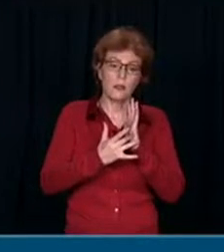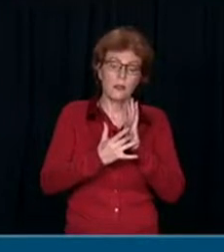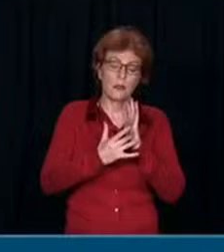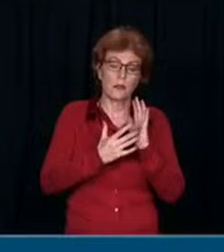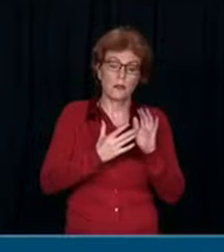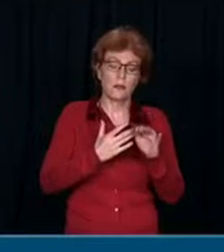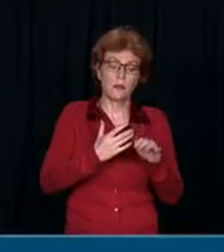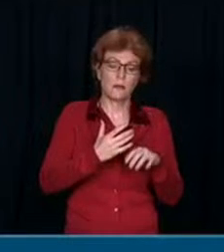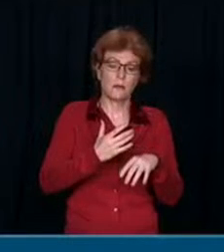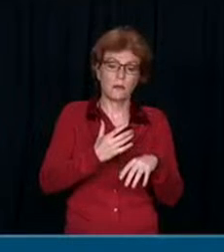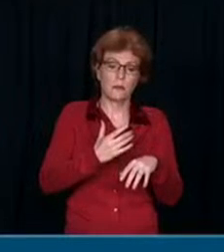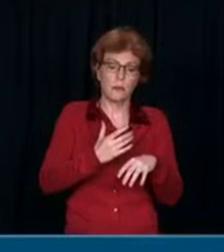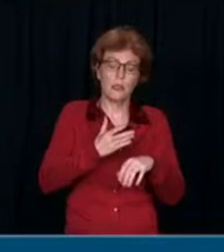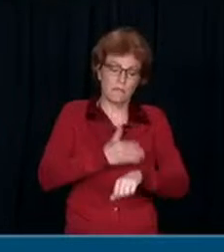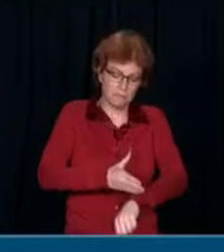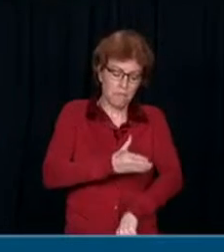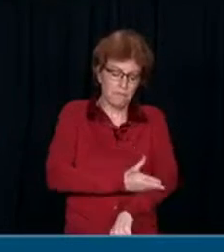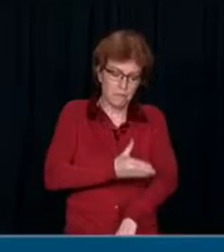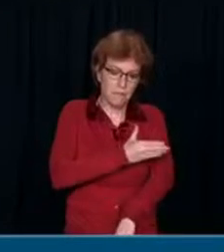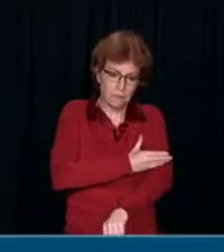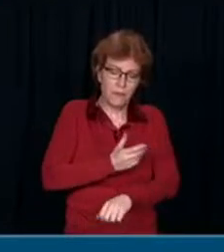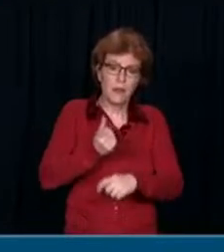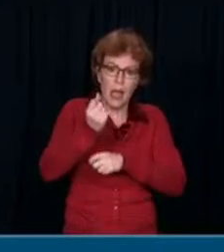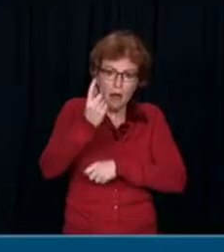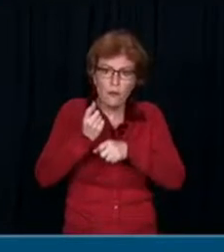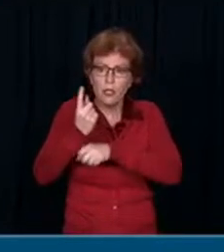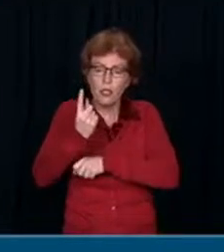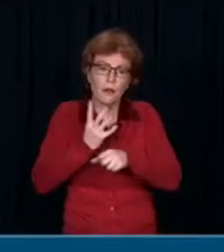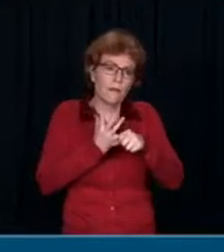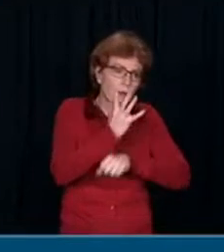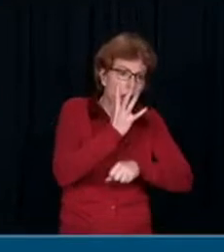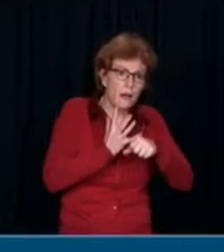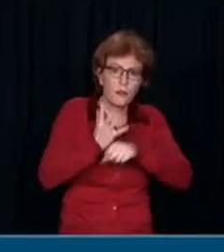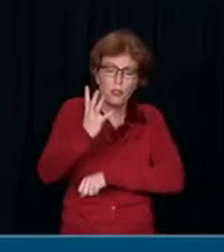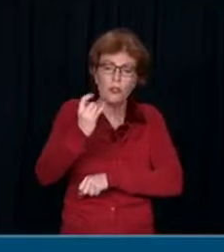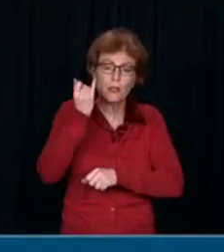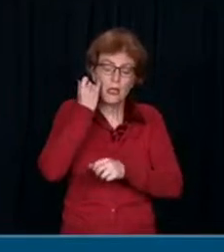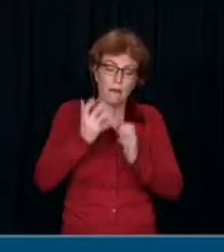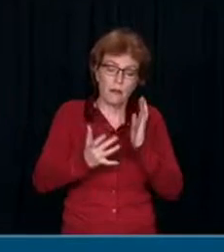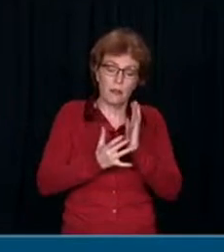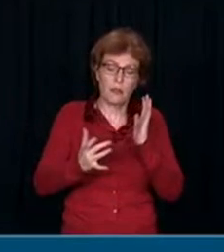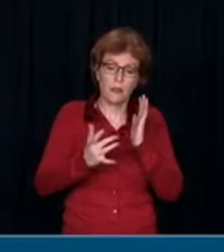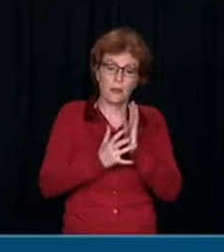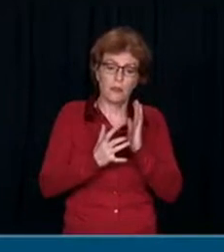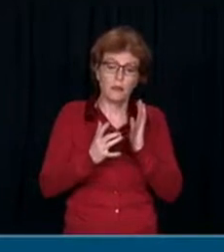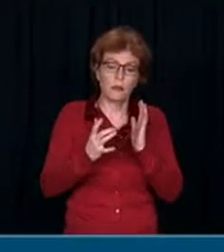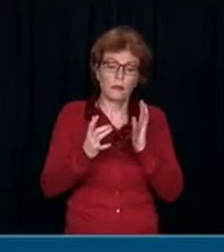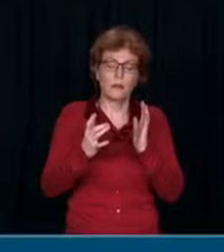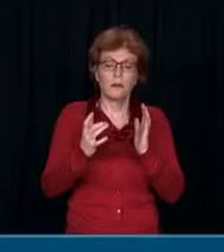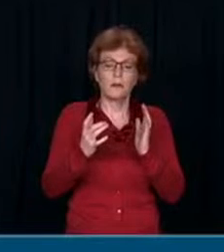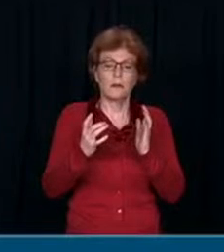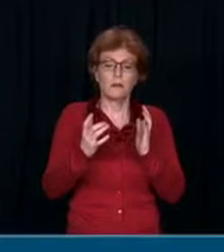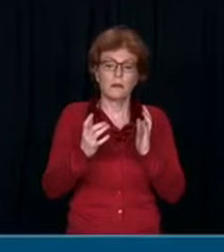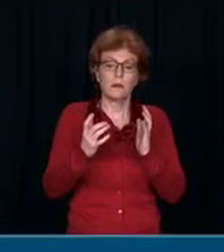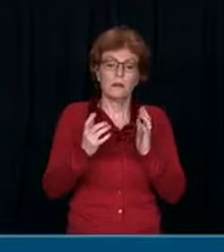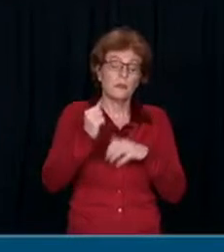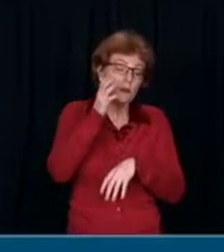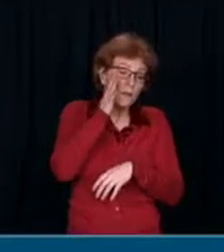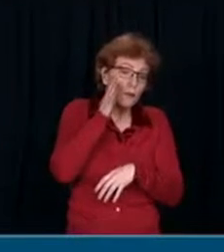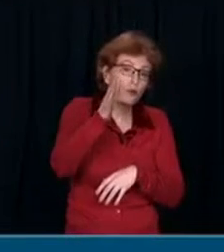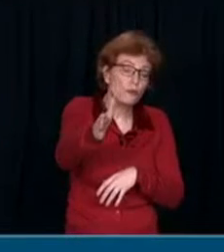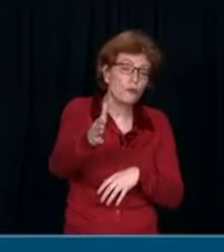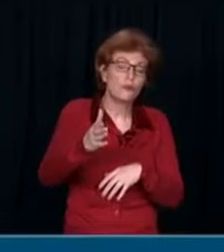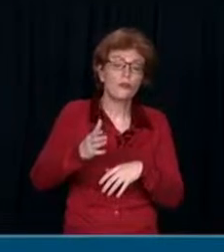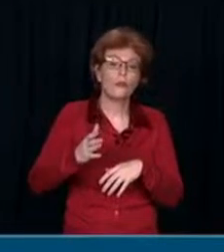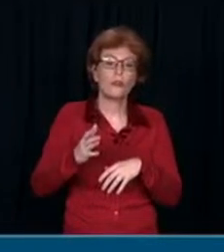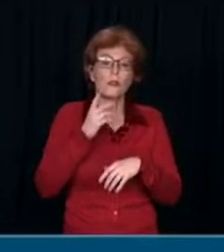better every year, every 5 years. You know, if technology is in the future where,